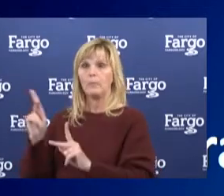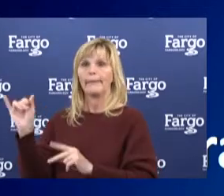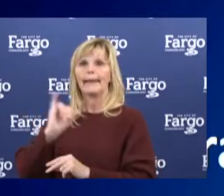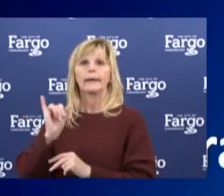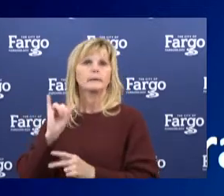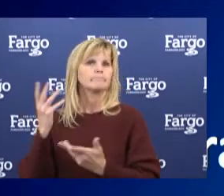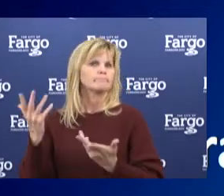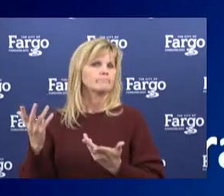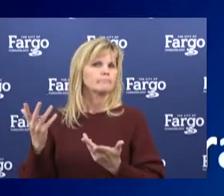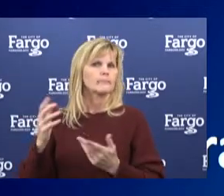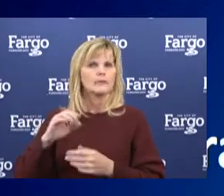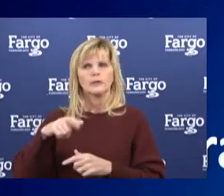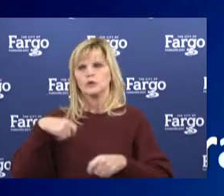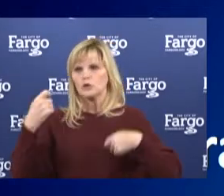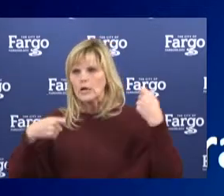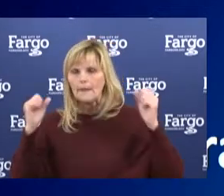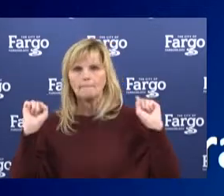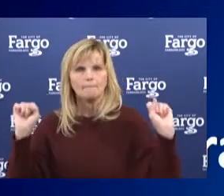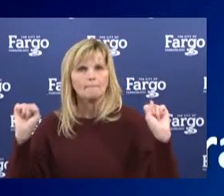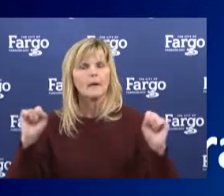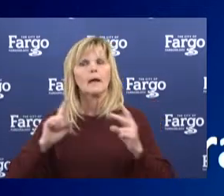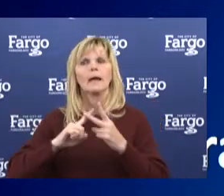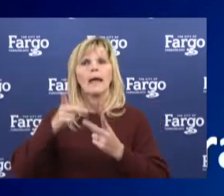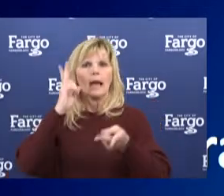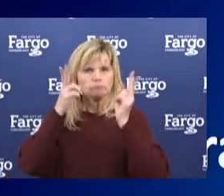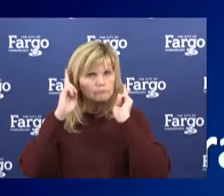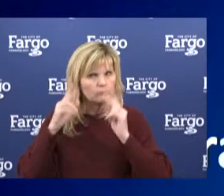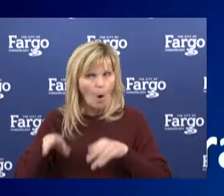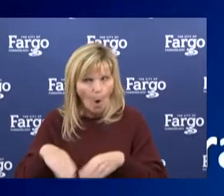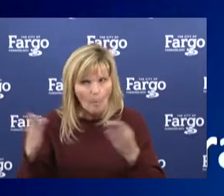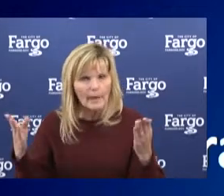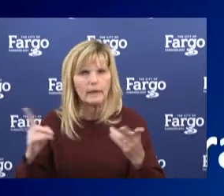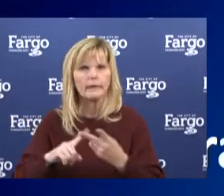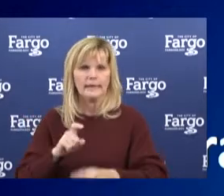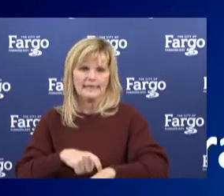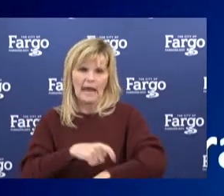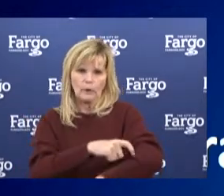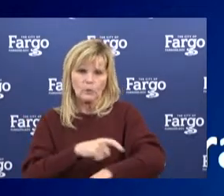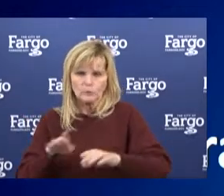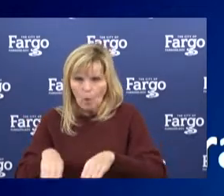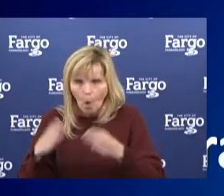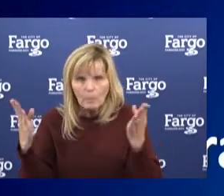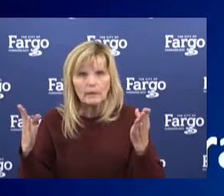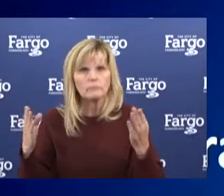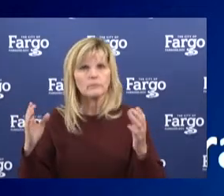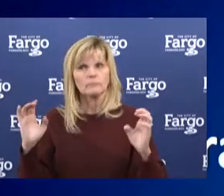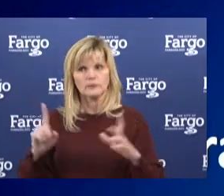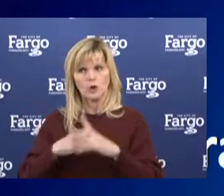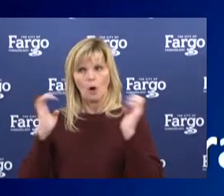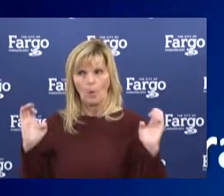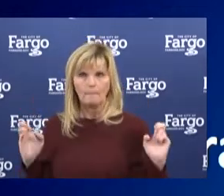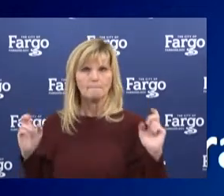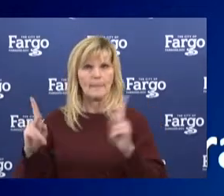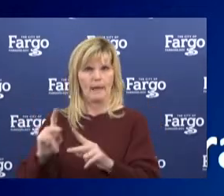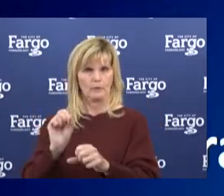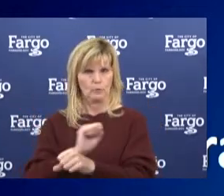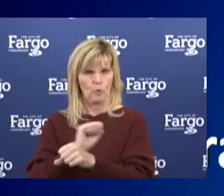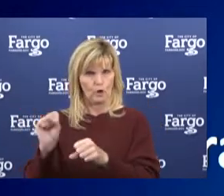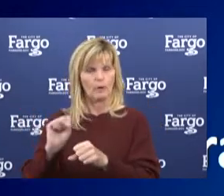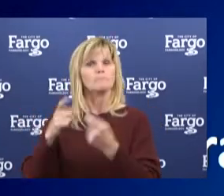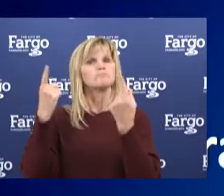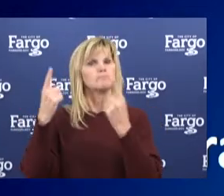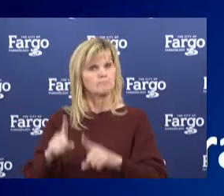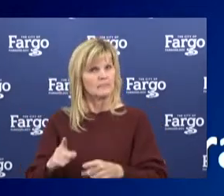like gyms and hair salons and tattoo parlors, et cetera, to start going back into business again. And there was a